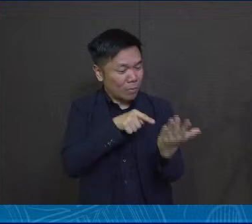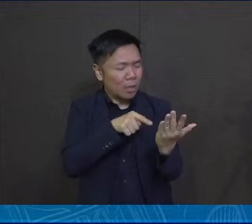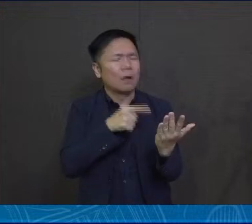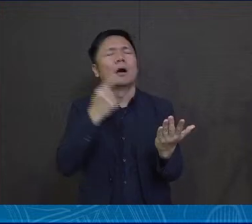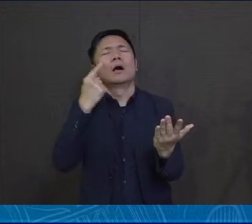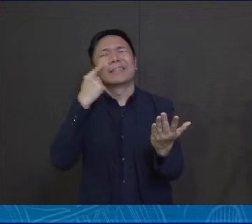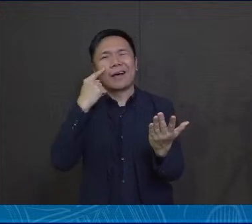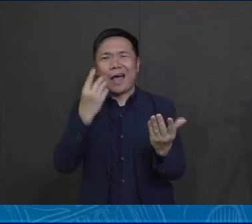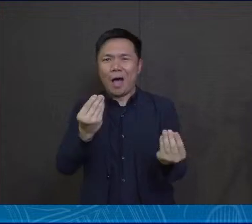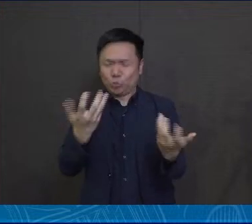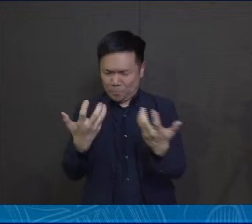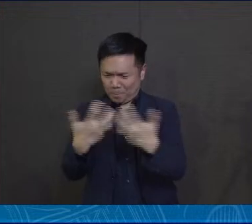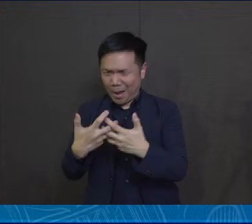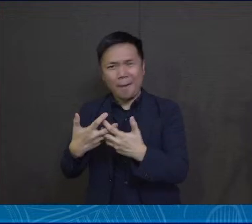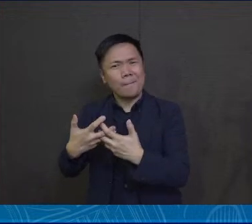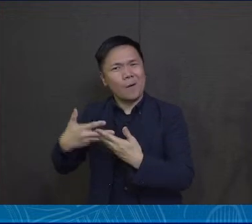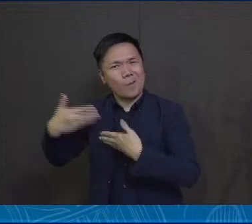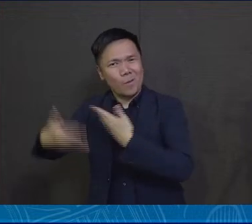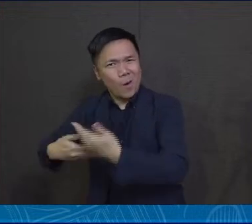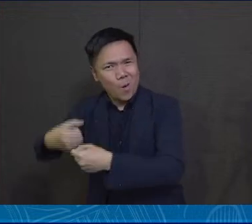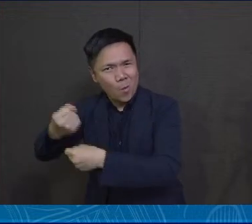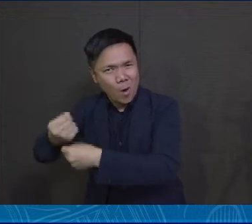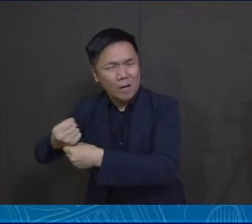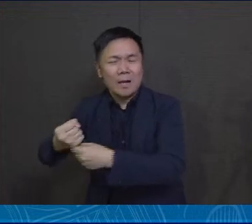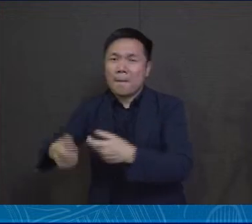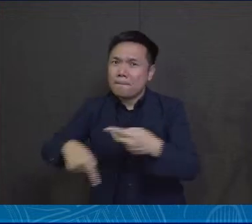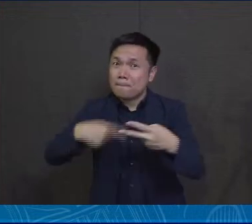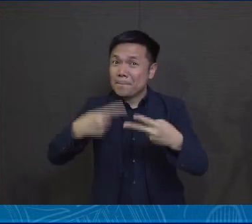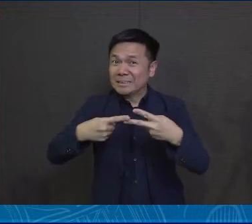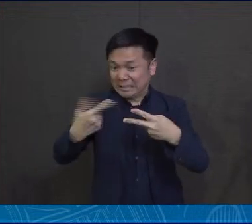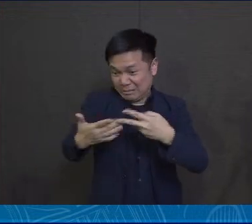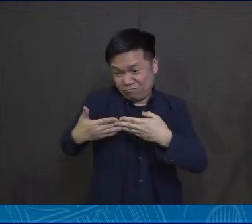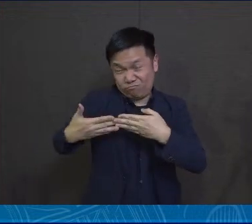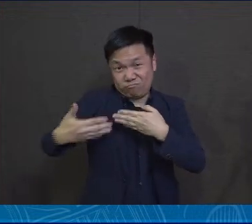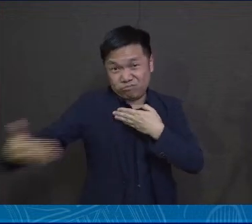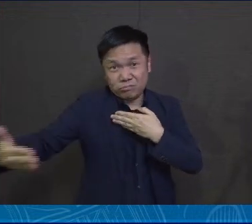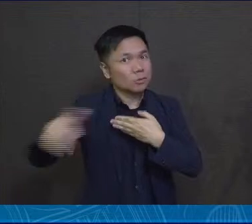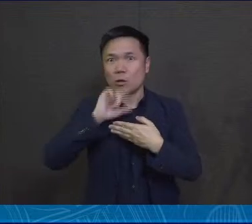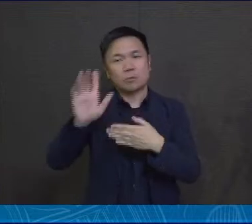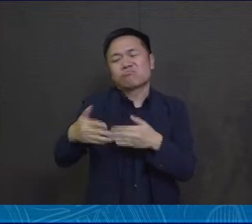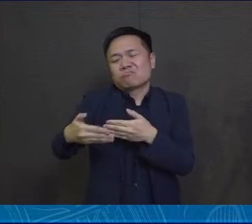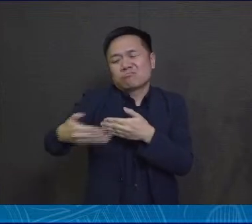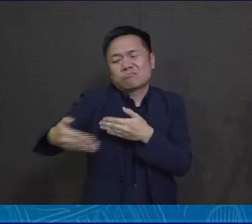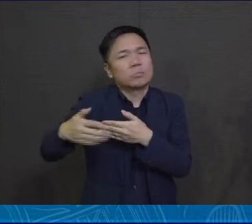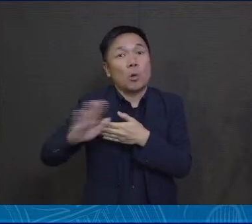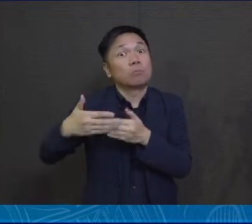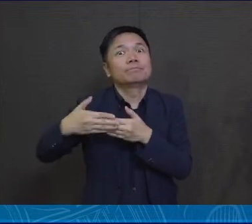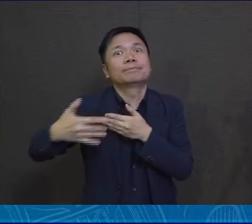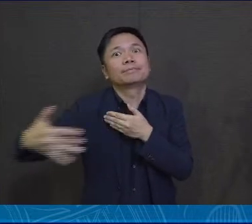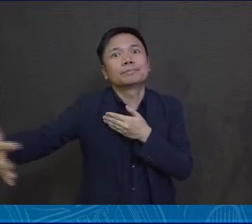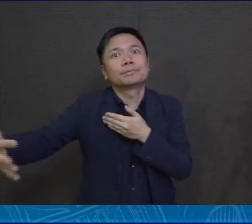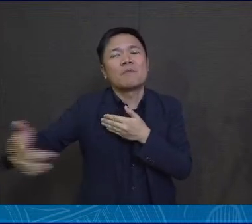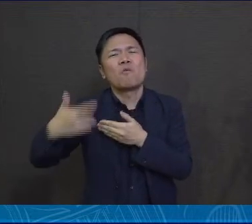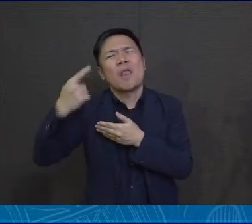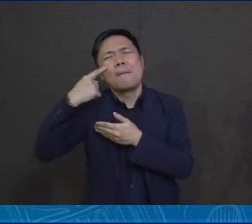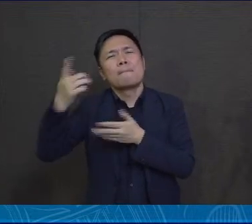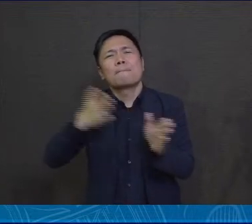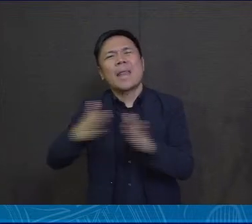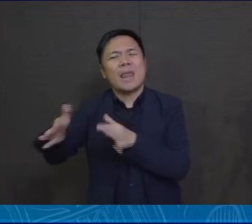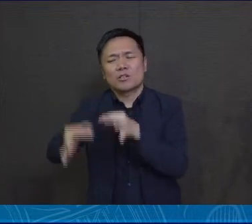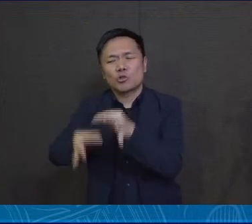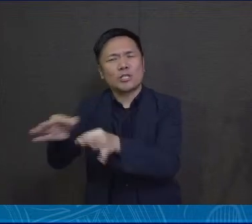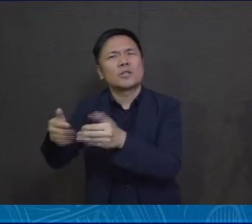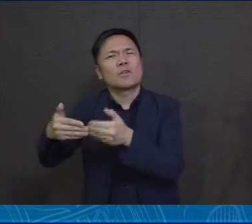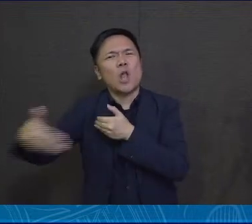both short-term decision-making and long-term resilience strategies? Over to you, Daniel. Thank you for the